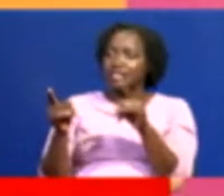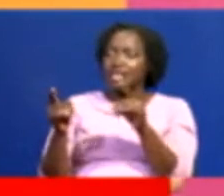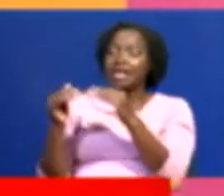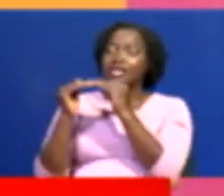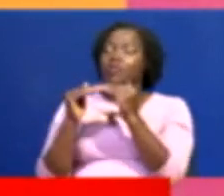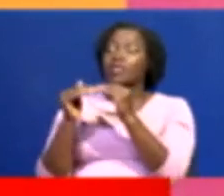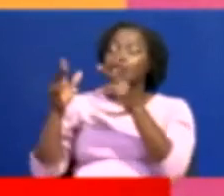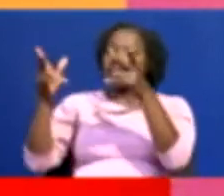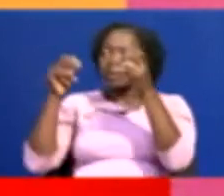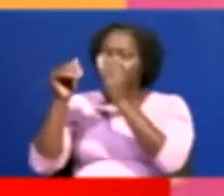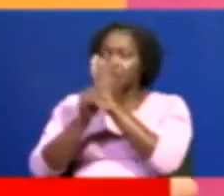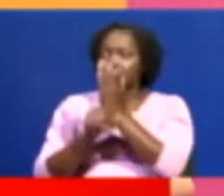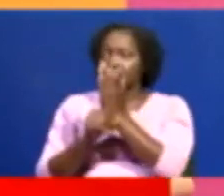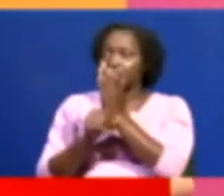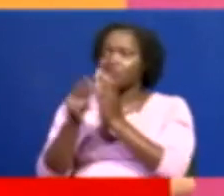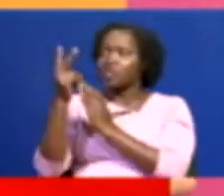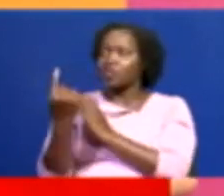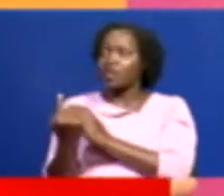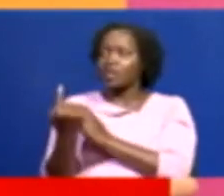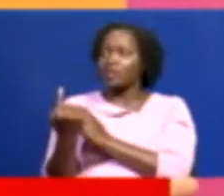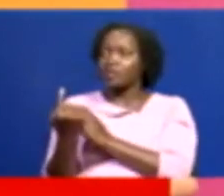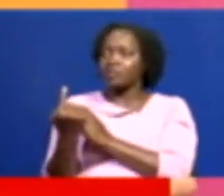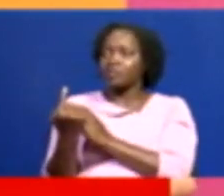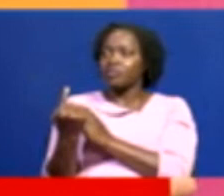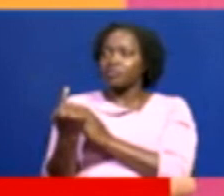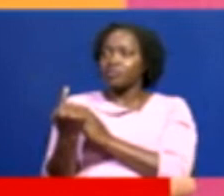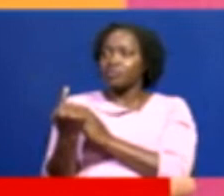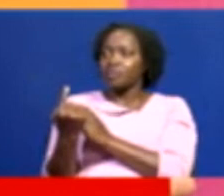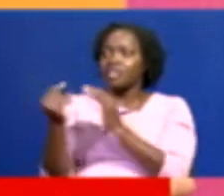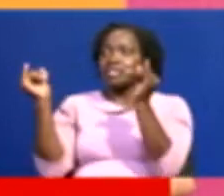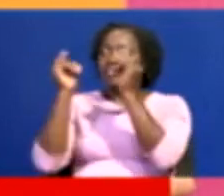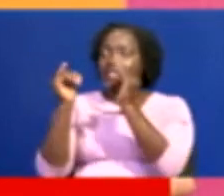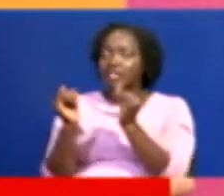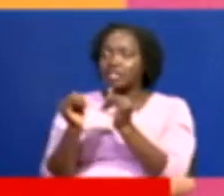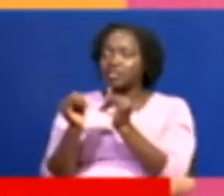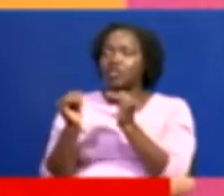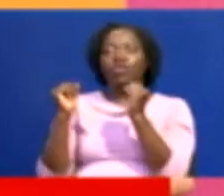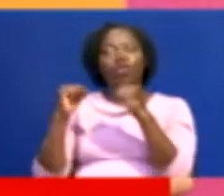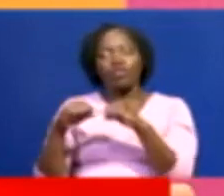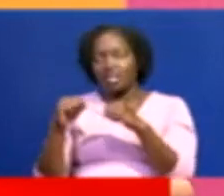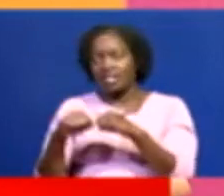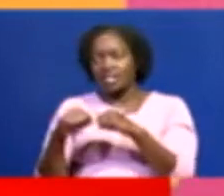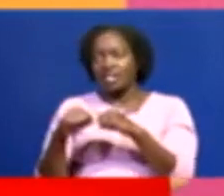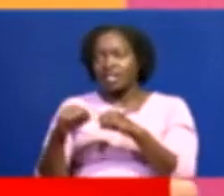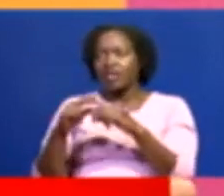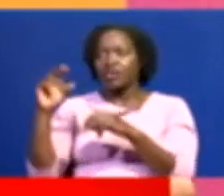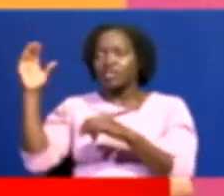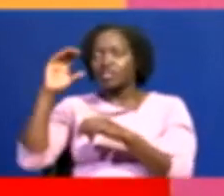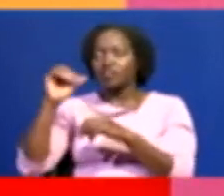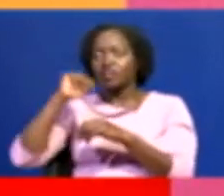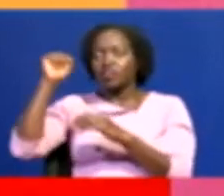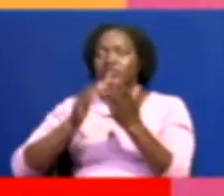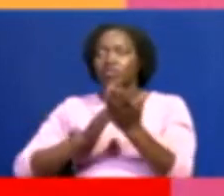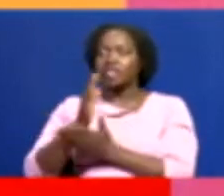in Article 21 of the International Covenant on Civil and Political